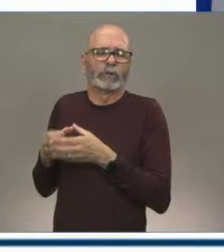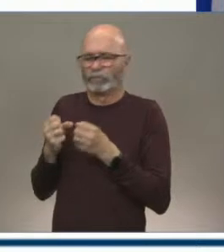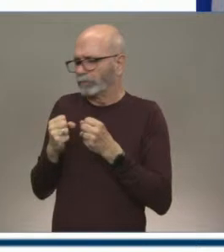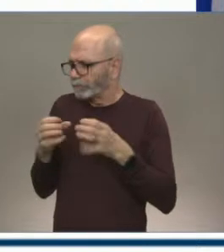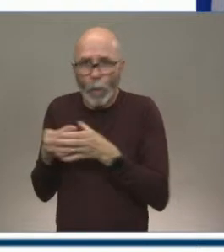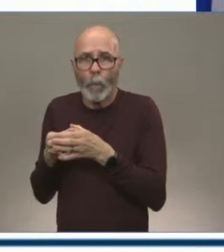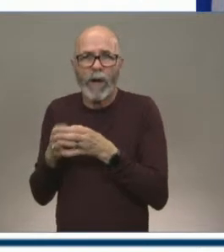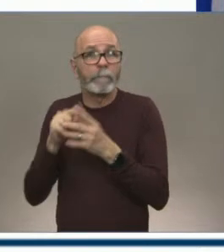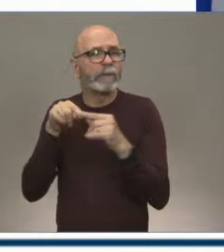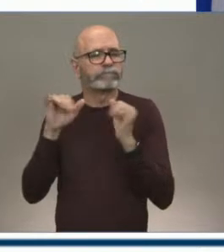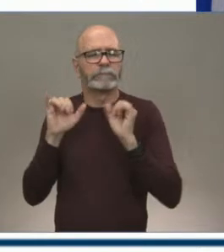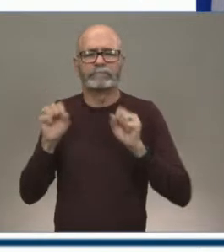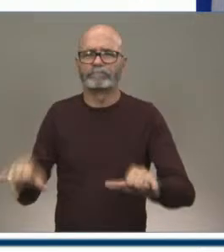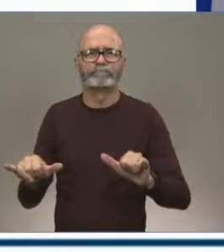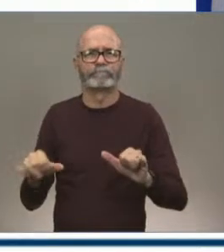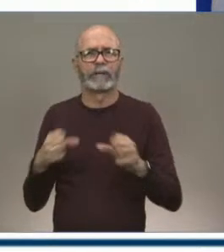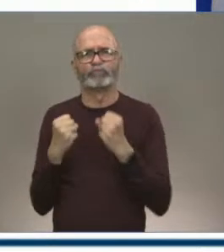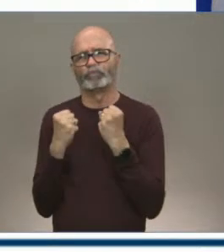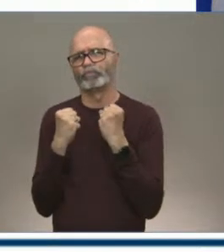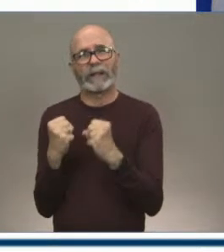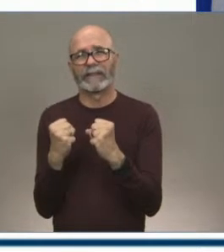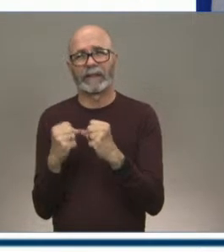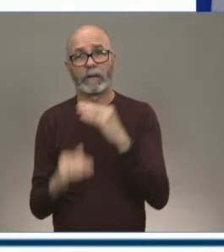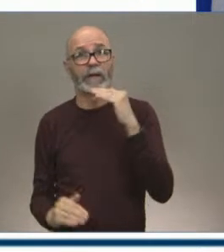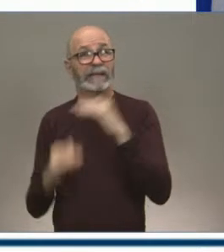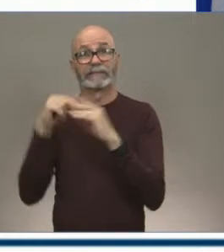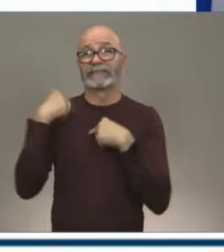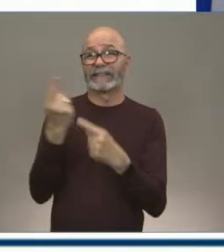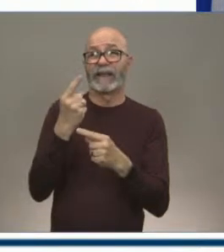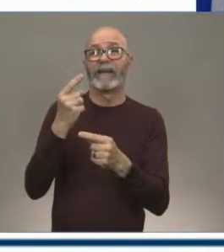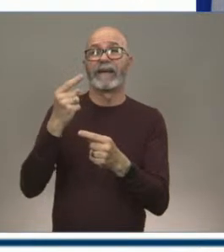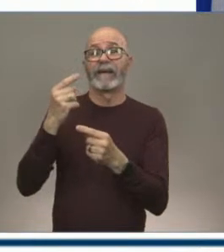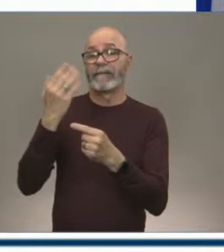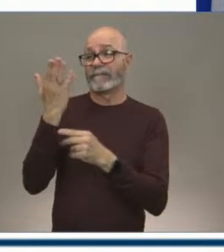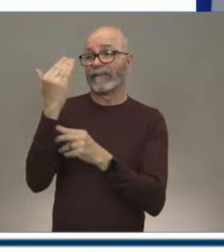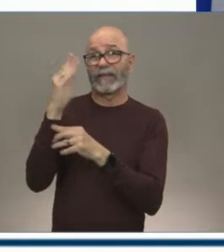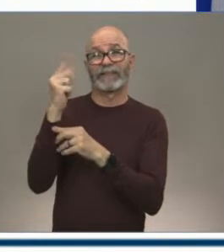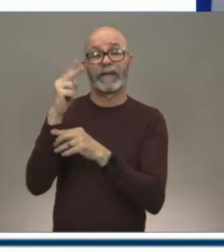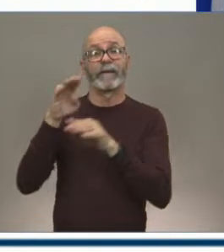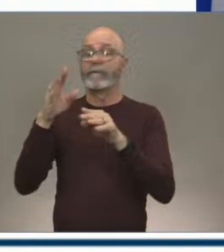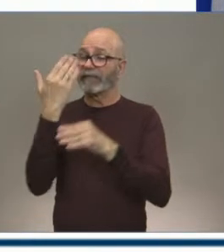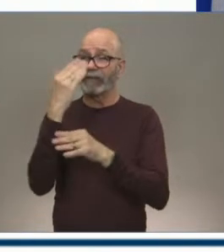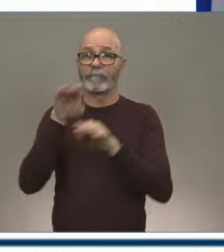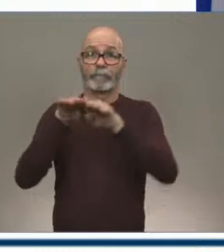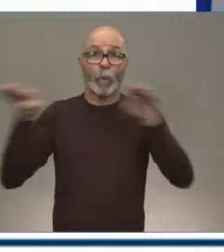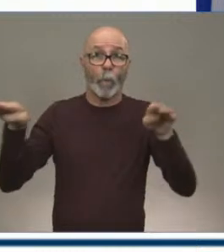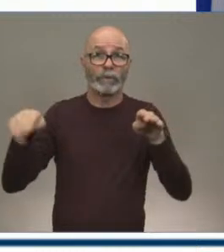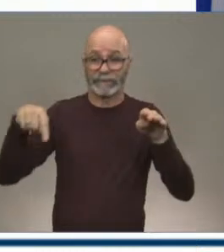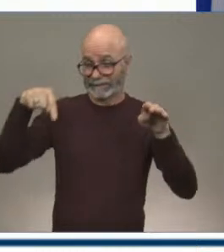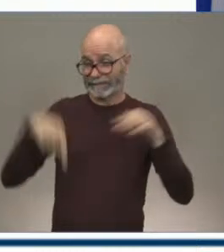the 7th floor since March 15th. And of course the people in this room from CNS who